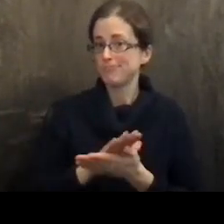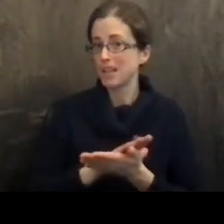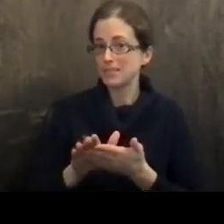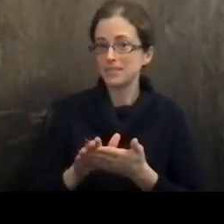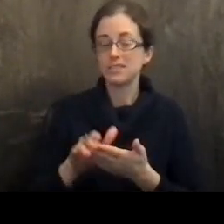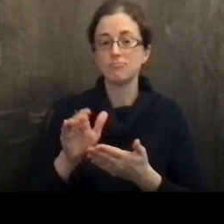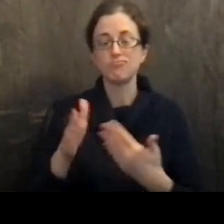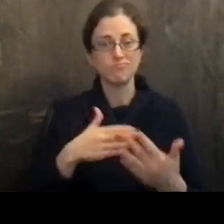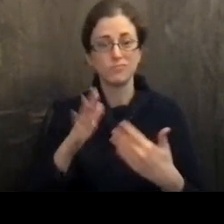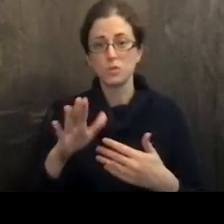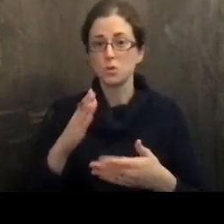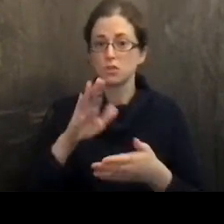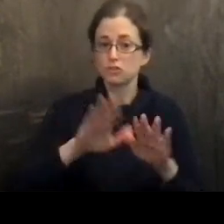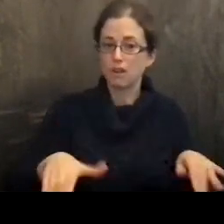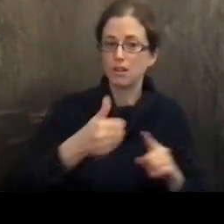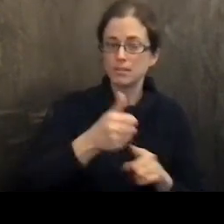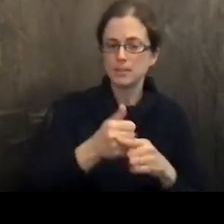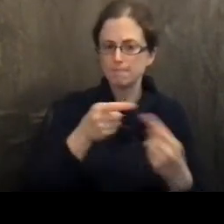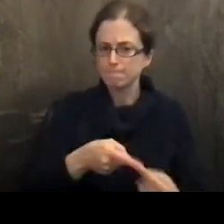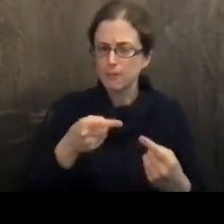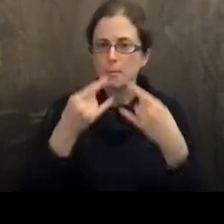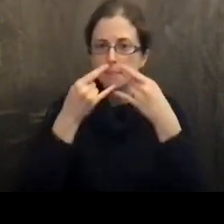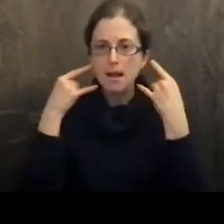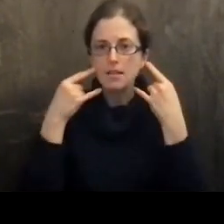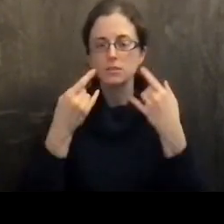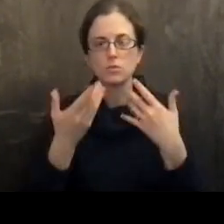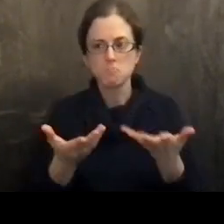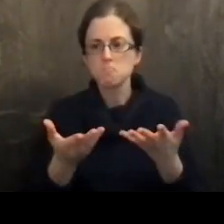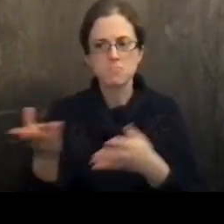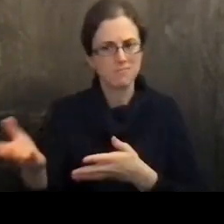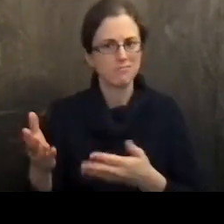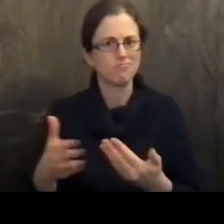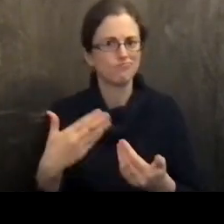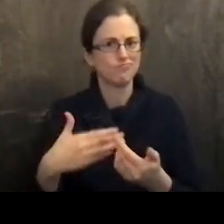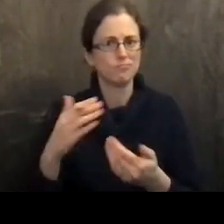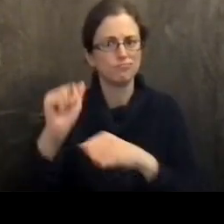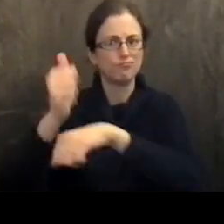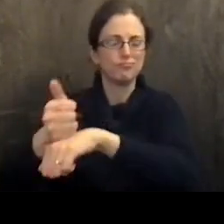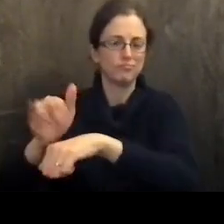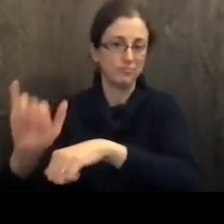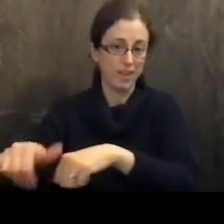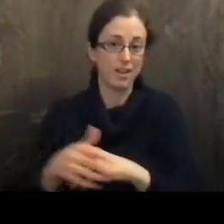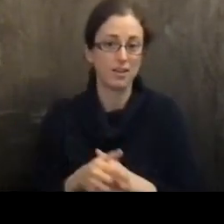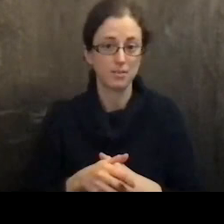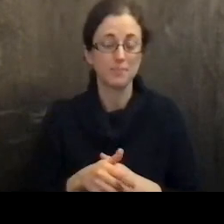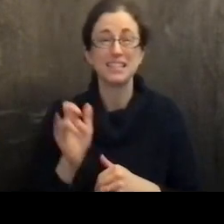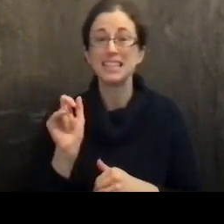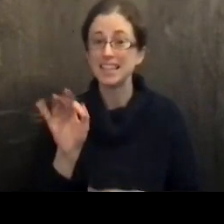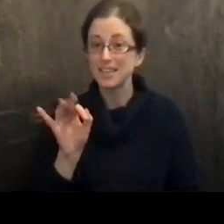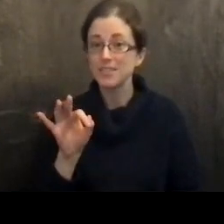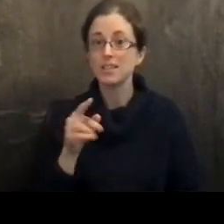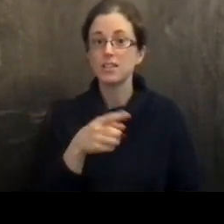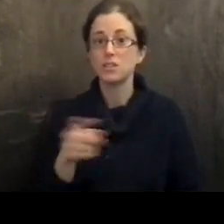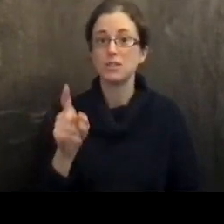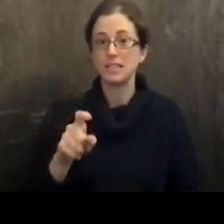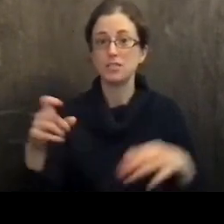that is available to all. If you want to gather if possible, choose to gather outdoors.